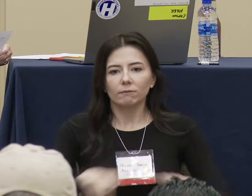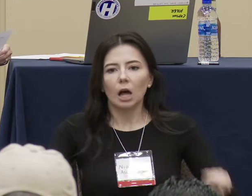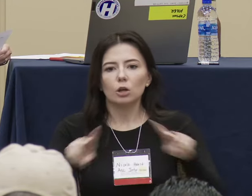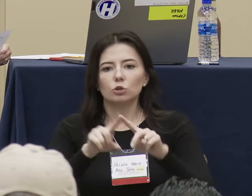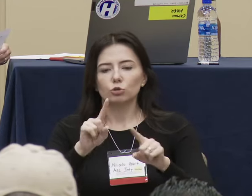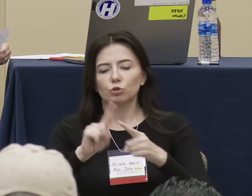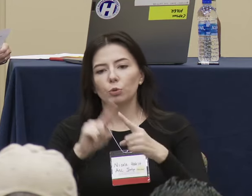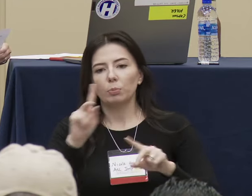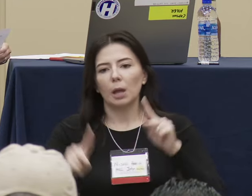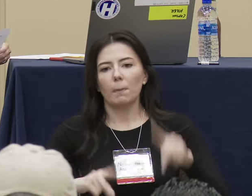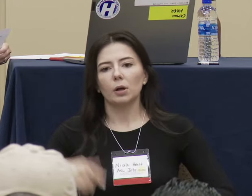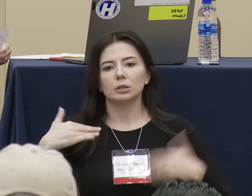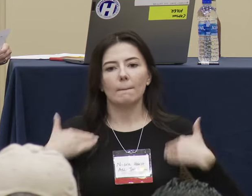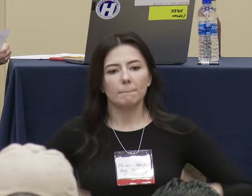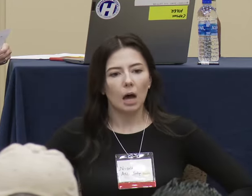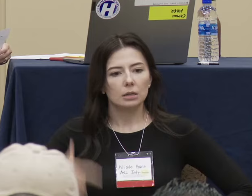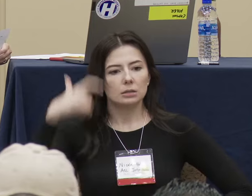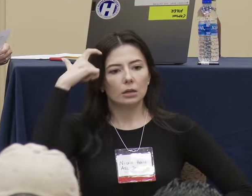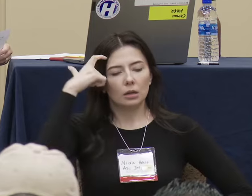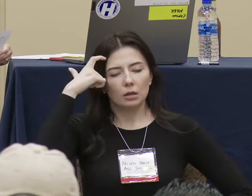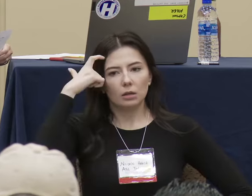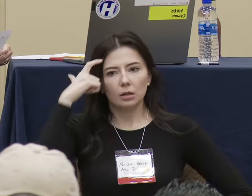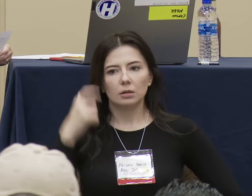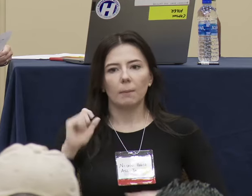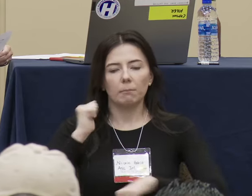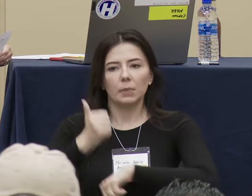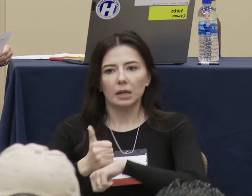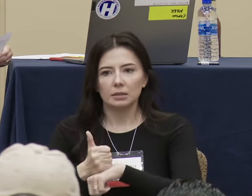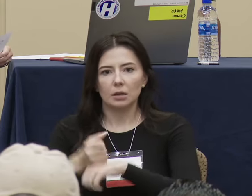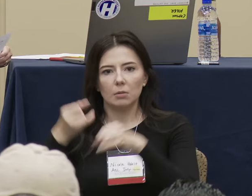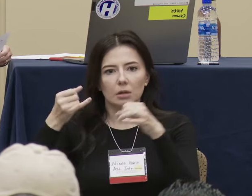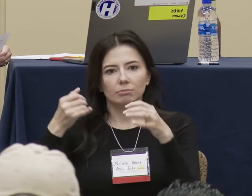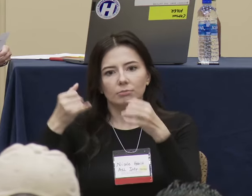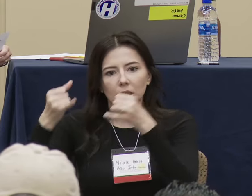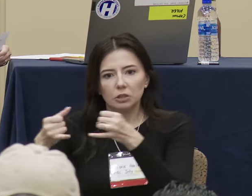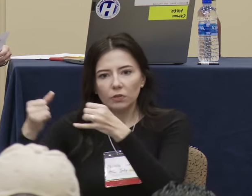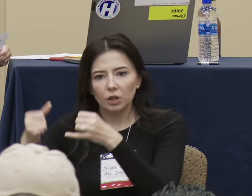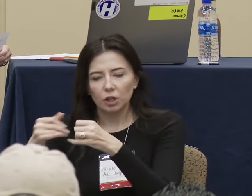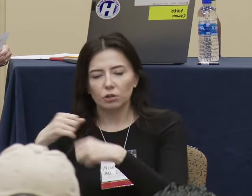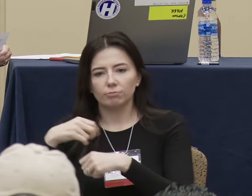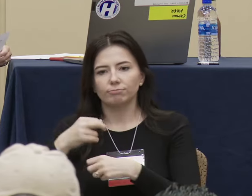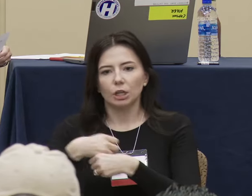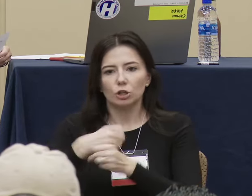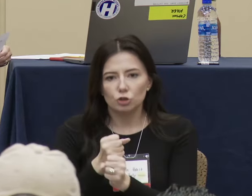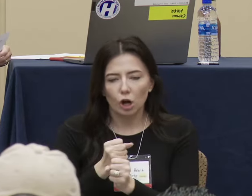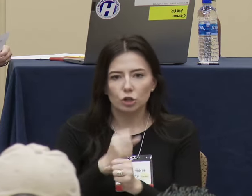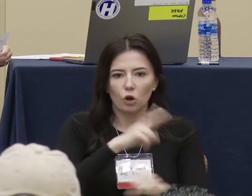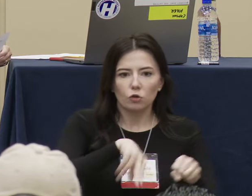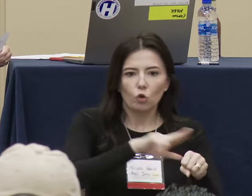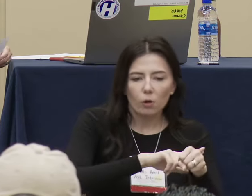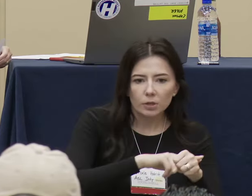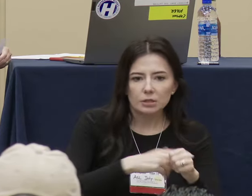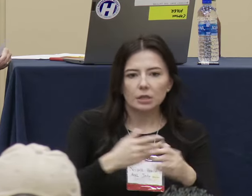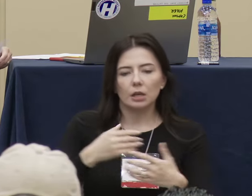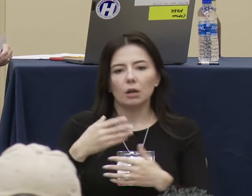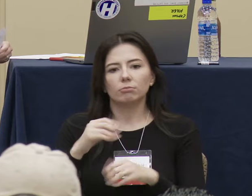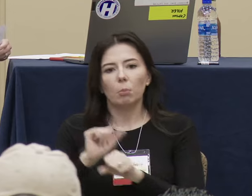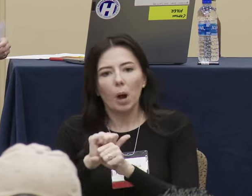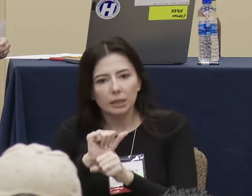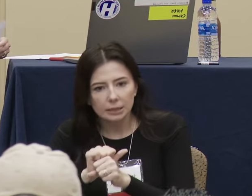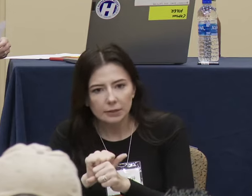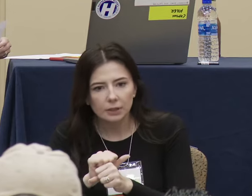minds based on societally constructed ideas of normalcy, productivity,